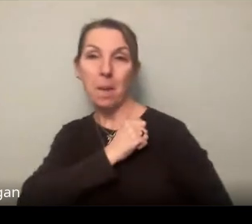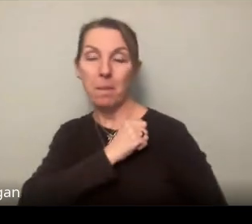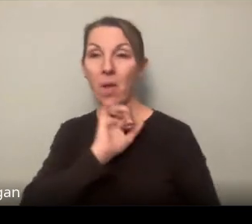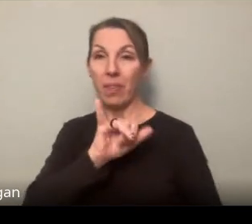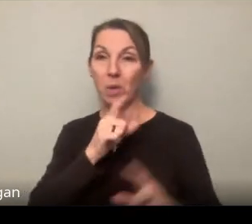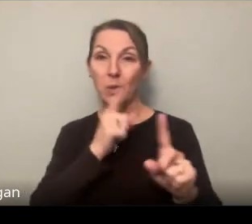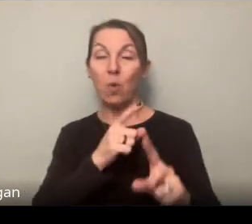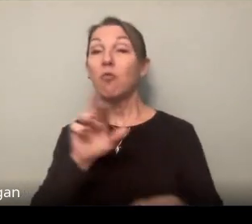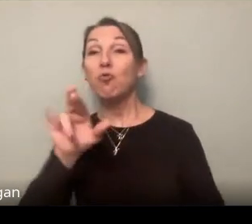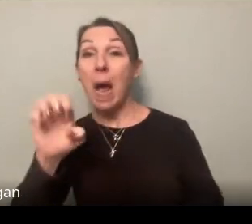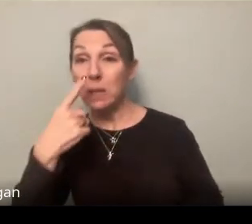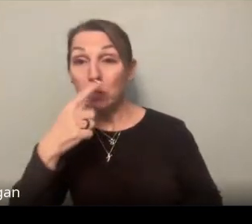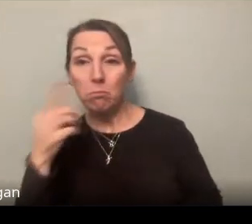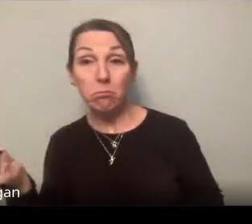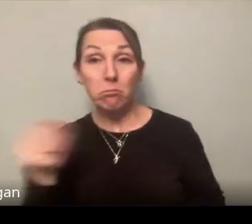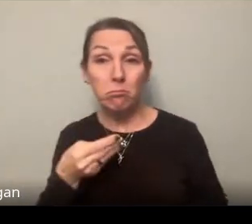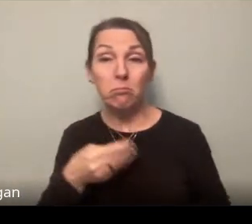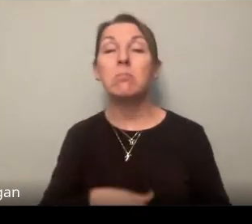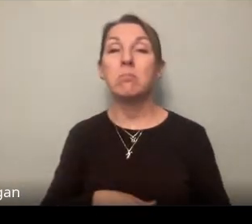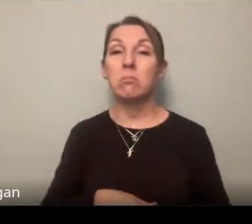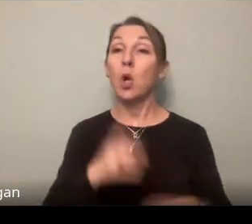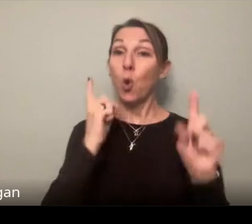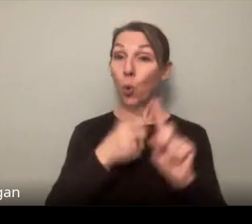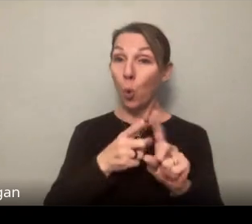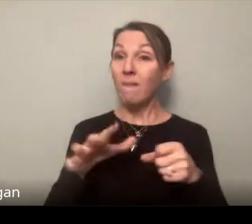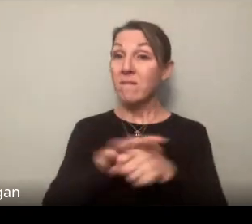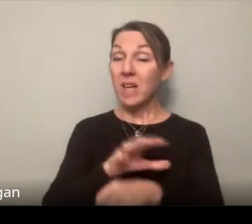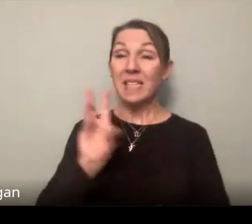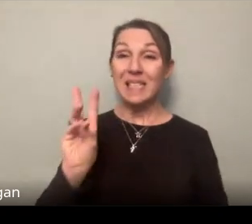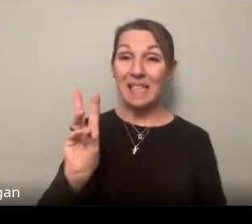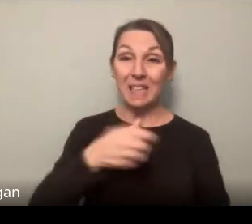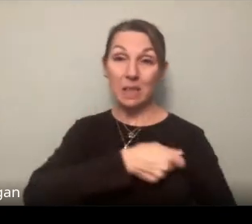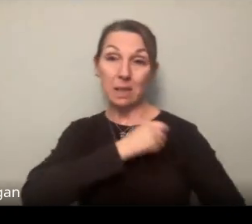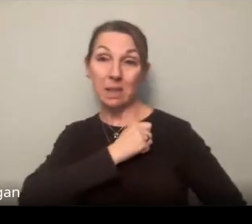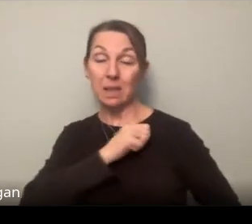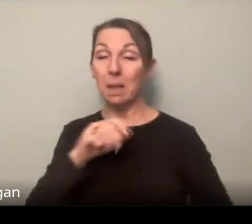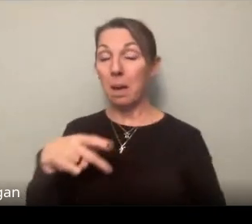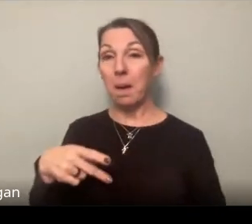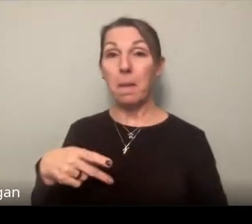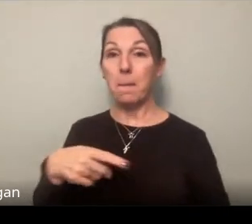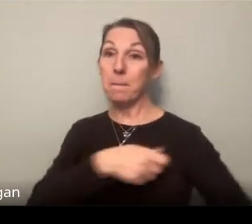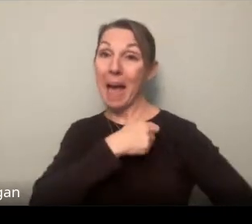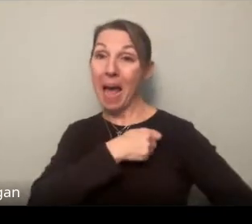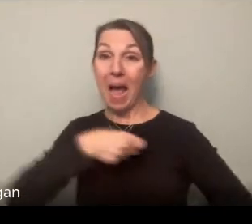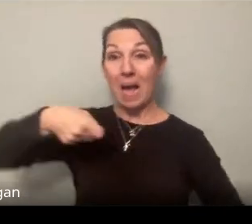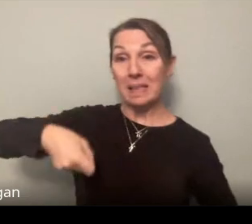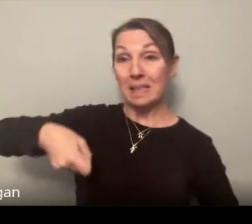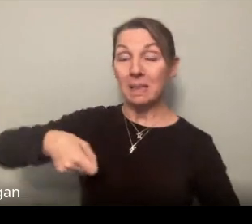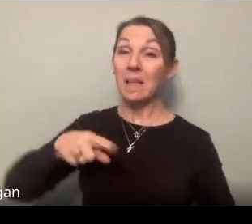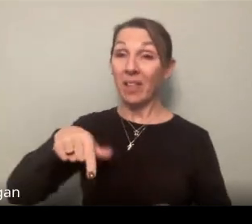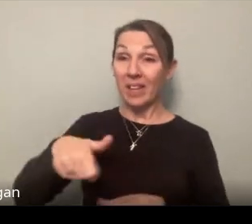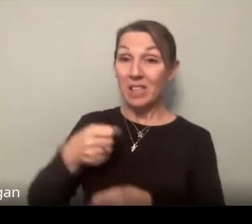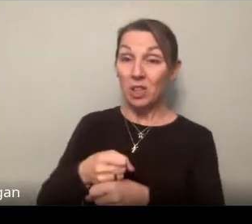rice, please? The goal was just to fill up 6 pocketbooks, and now this year alone, we've served